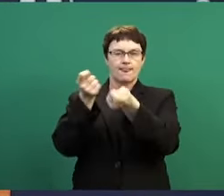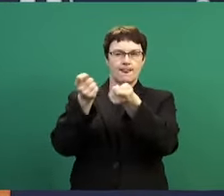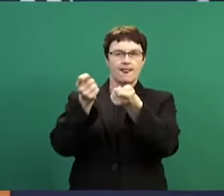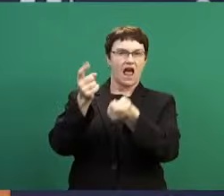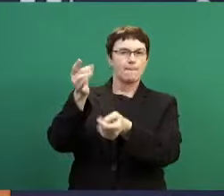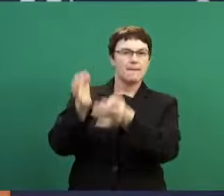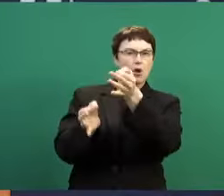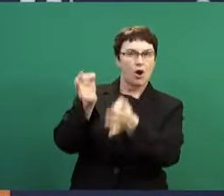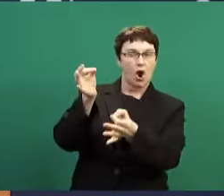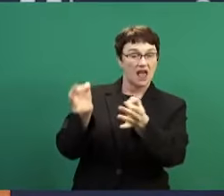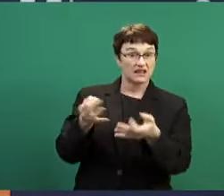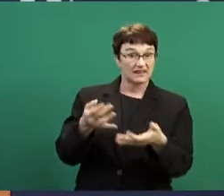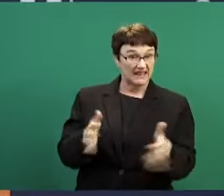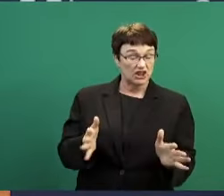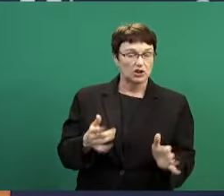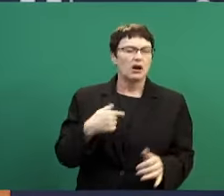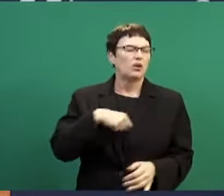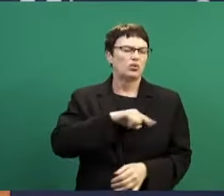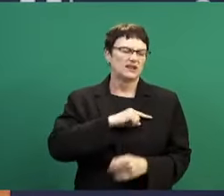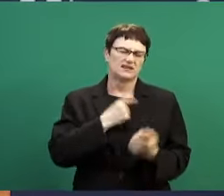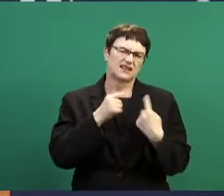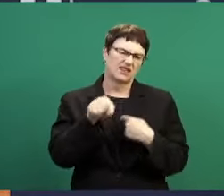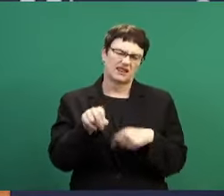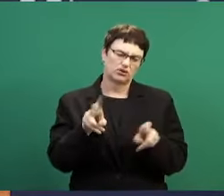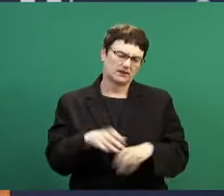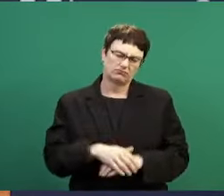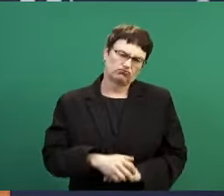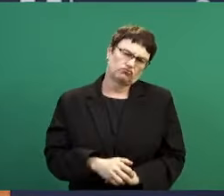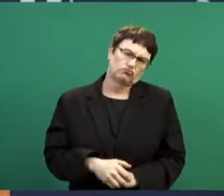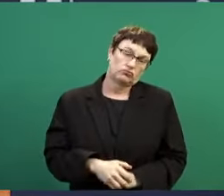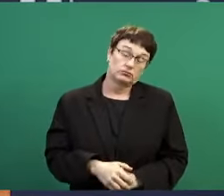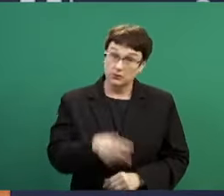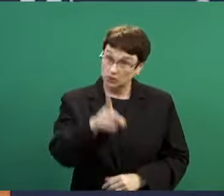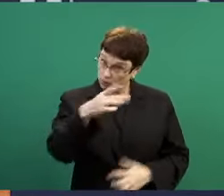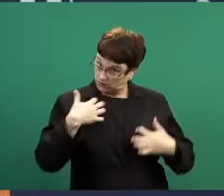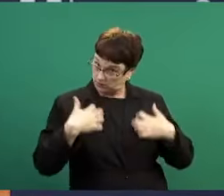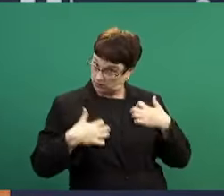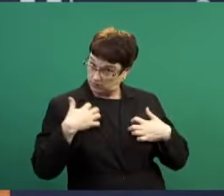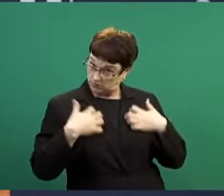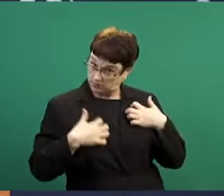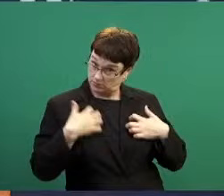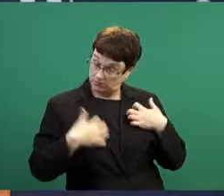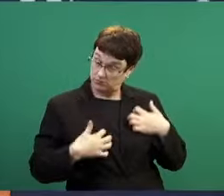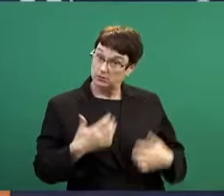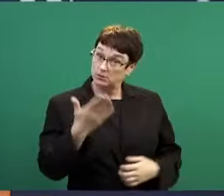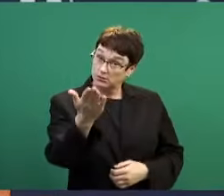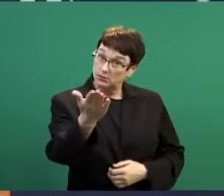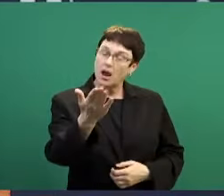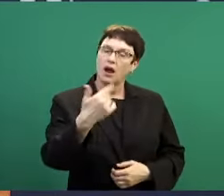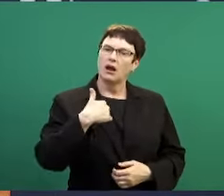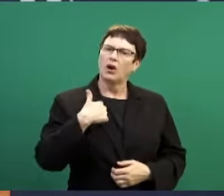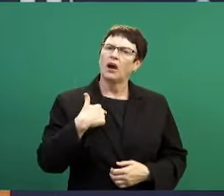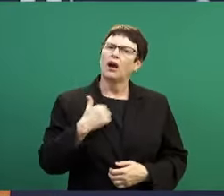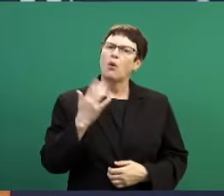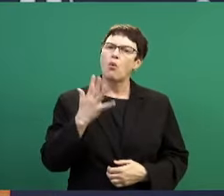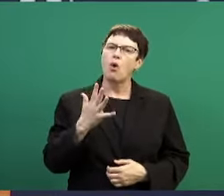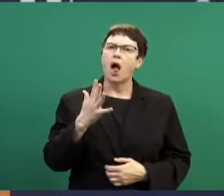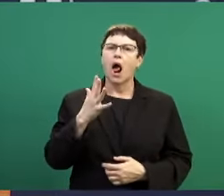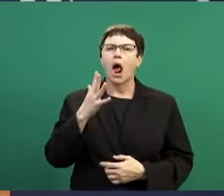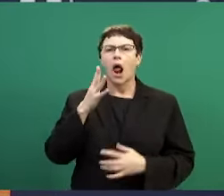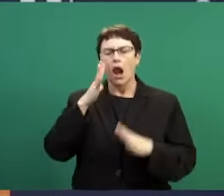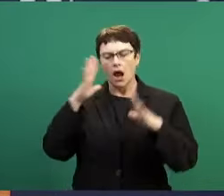If you are interested in what we think, we will address that once we have dealt with the business of the